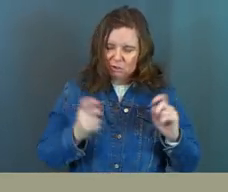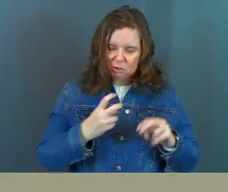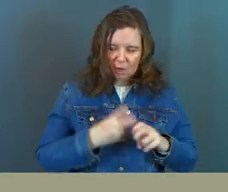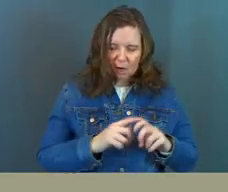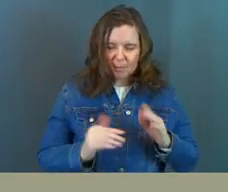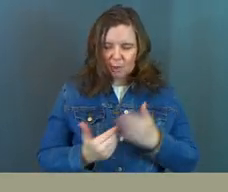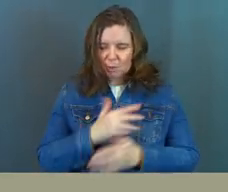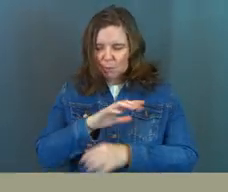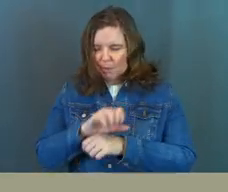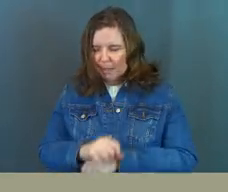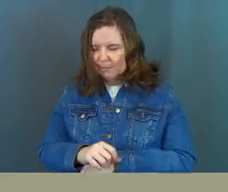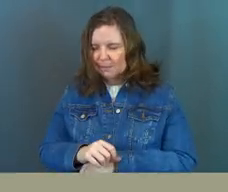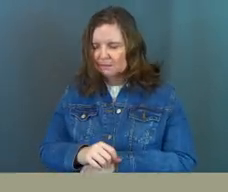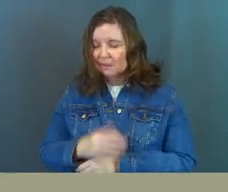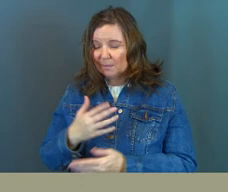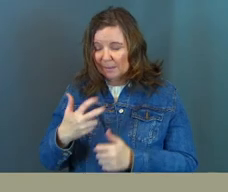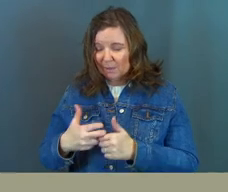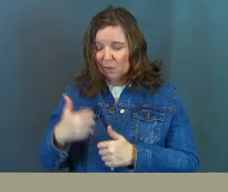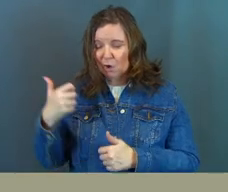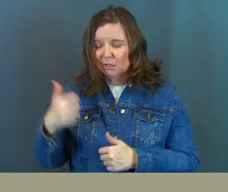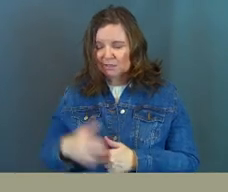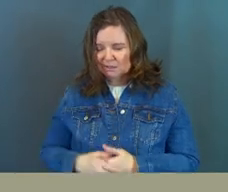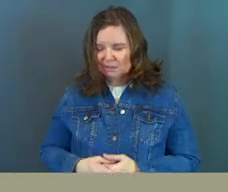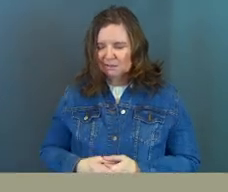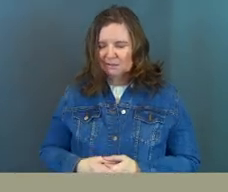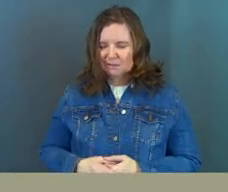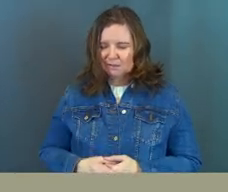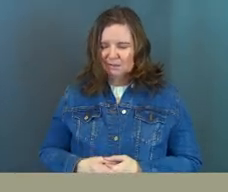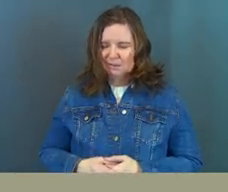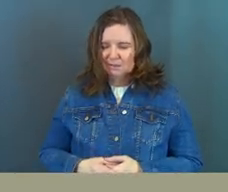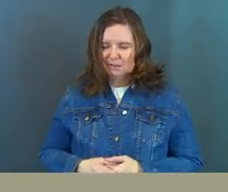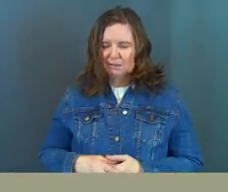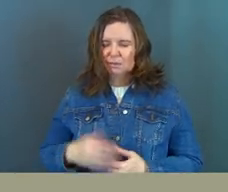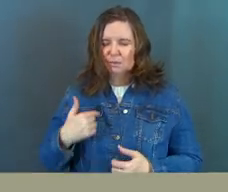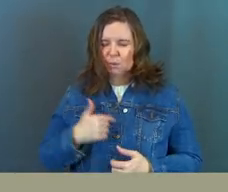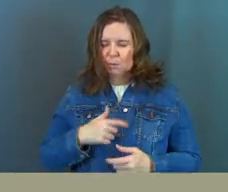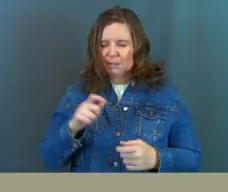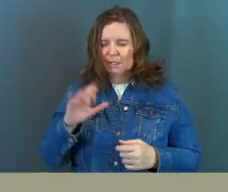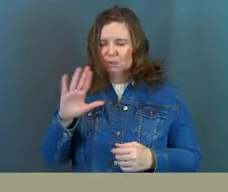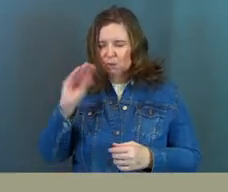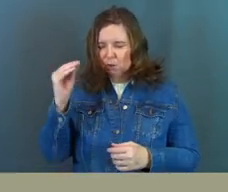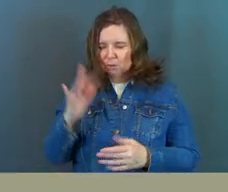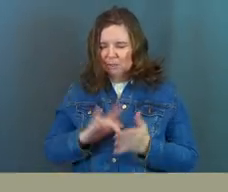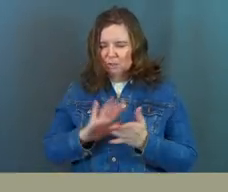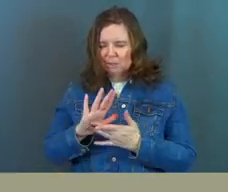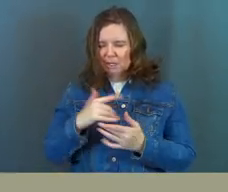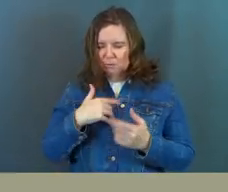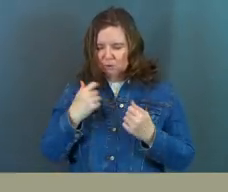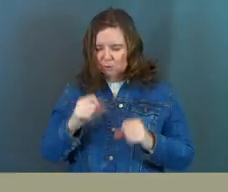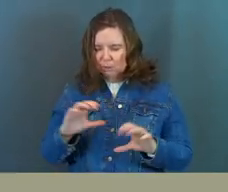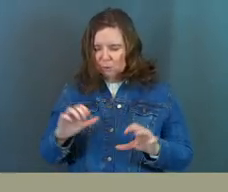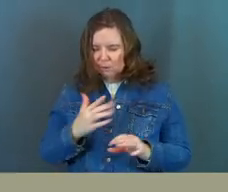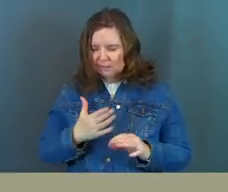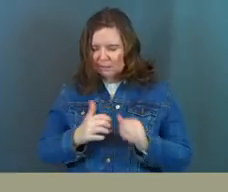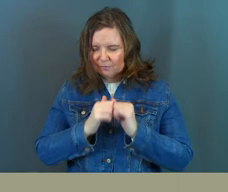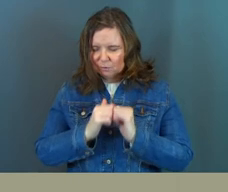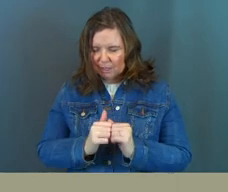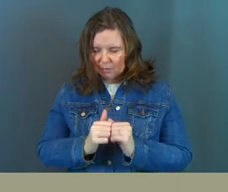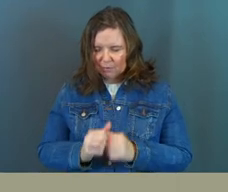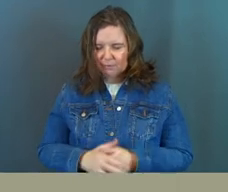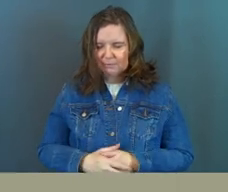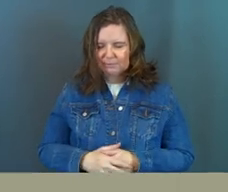Lord, but new habits are maybe the hardest. So we're going to need your grace, Jesus, as we try to do this stuff